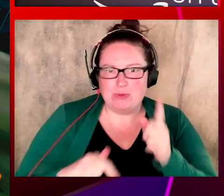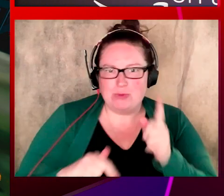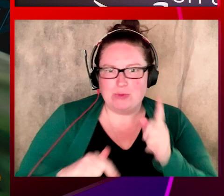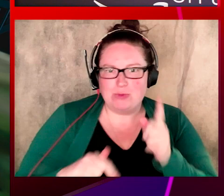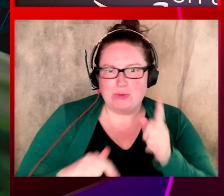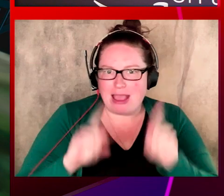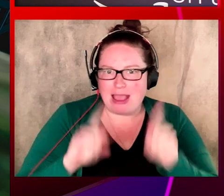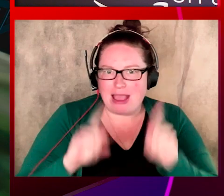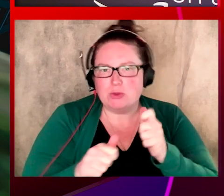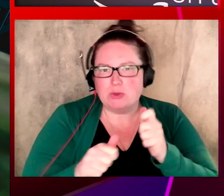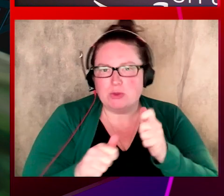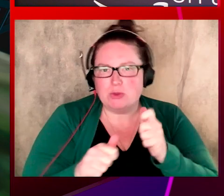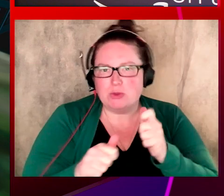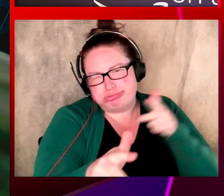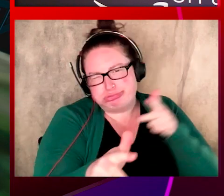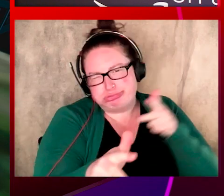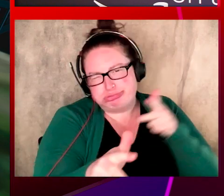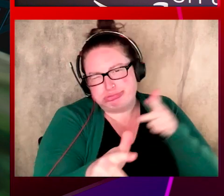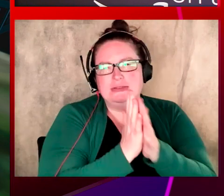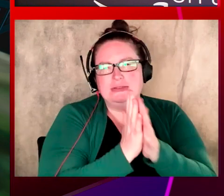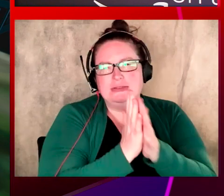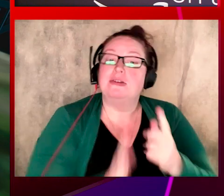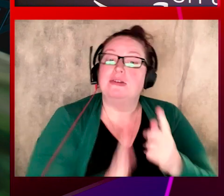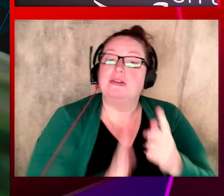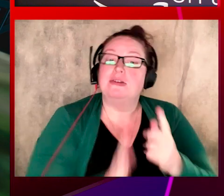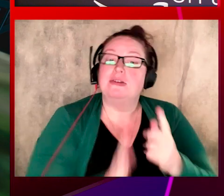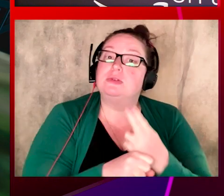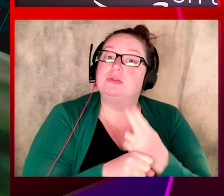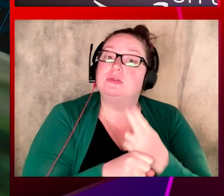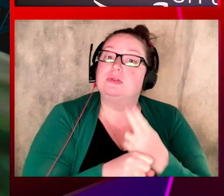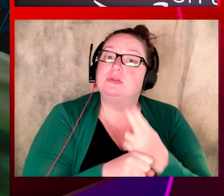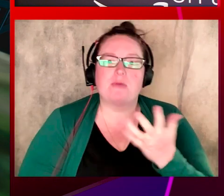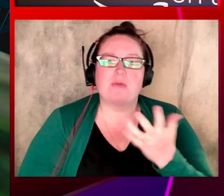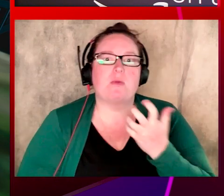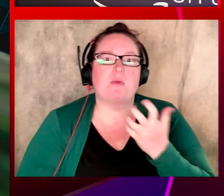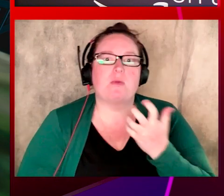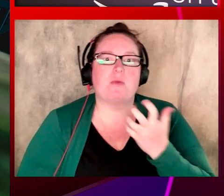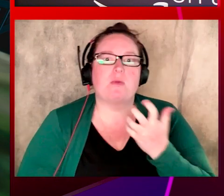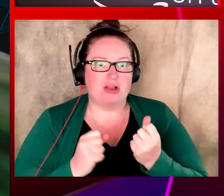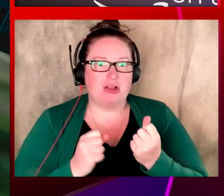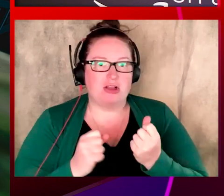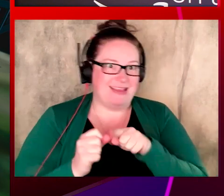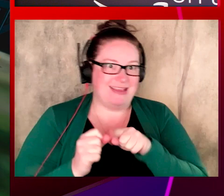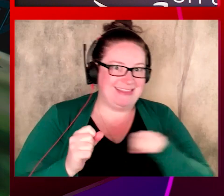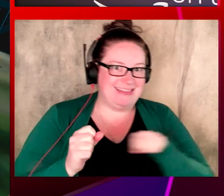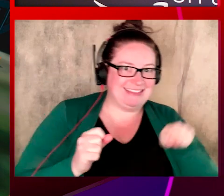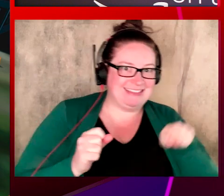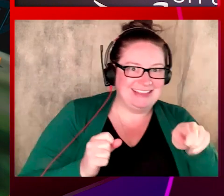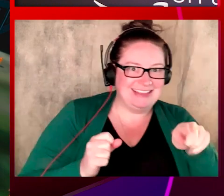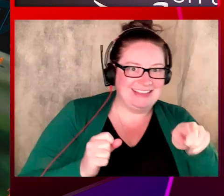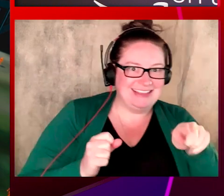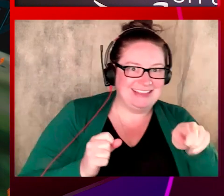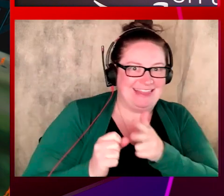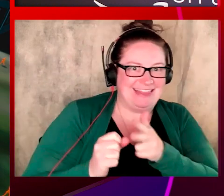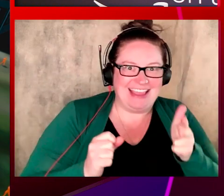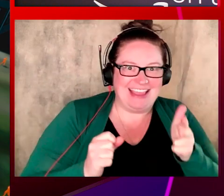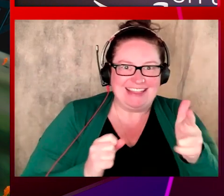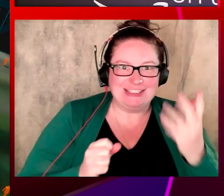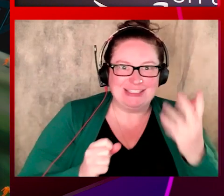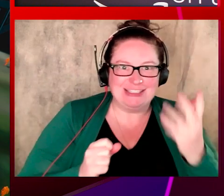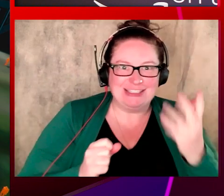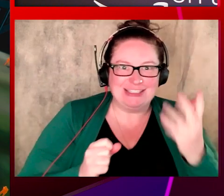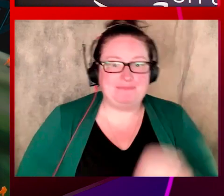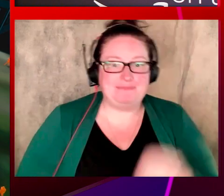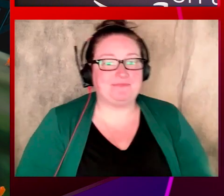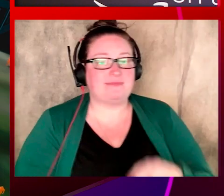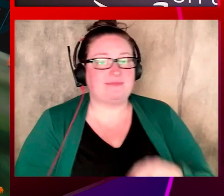I can imagine one use for this is like, okay, we want to steer the cars these lanes to get out. Wait, that means that you have left